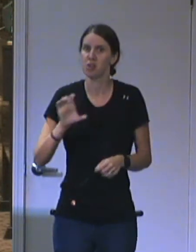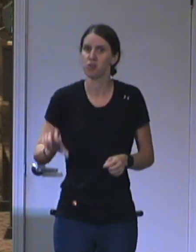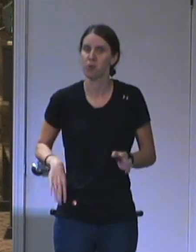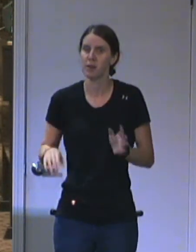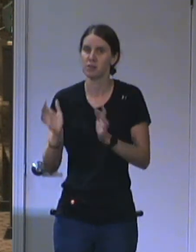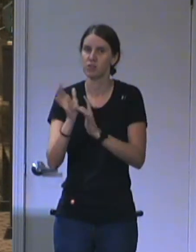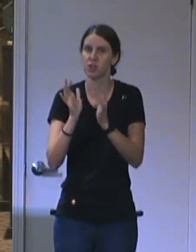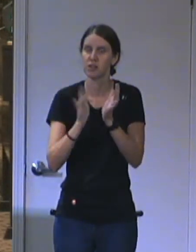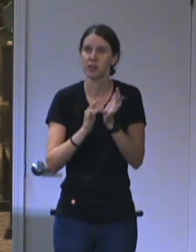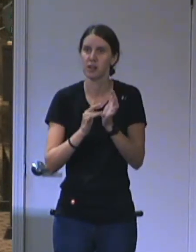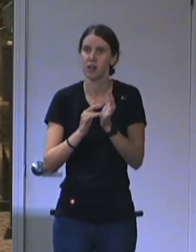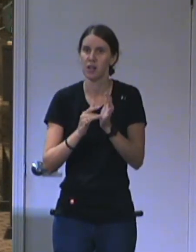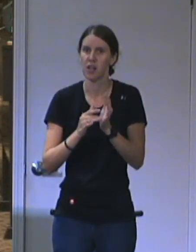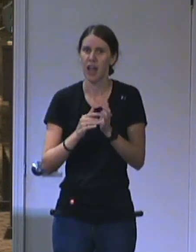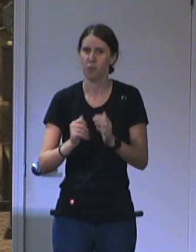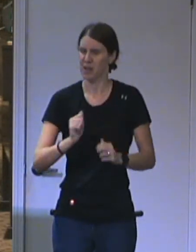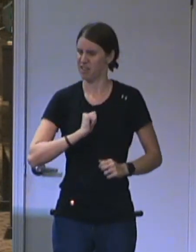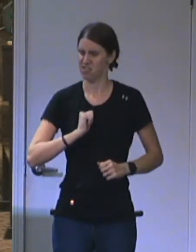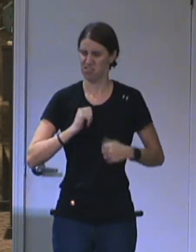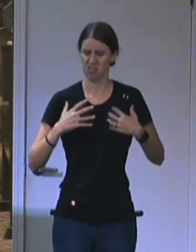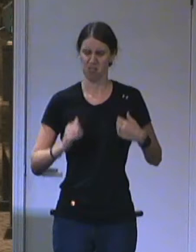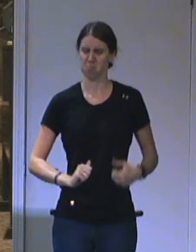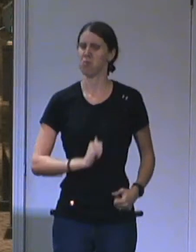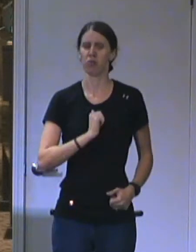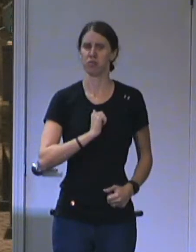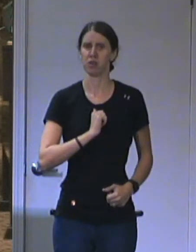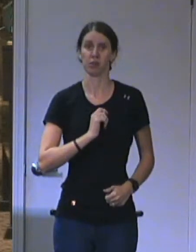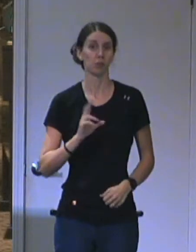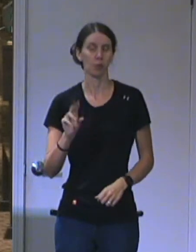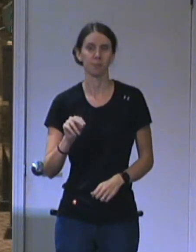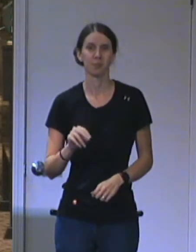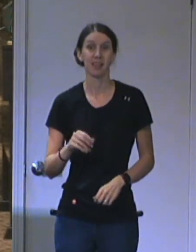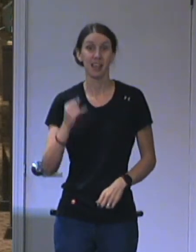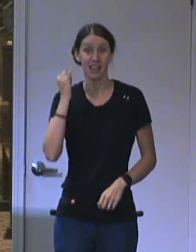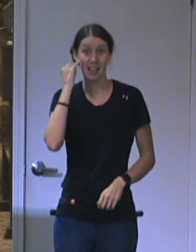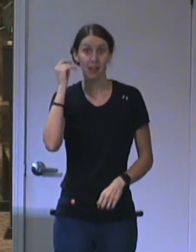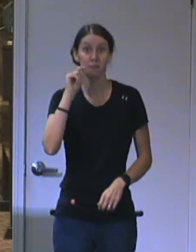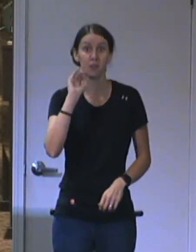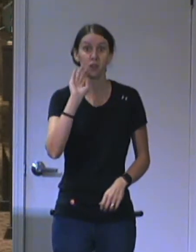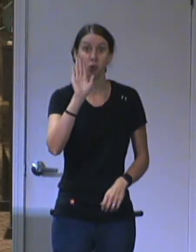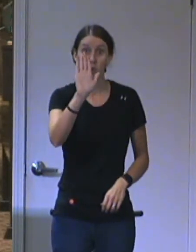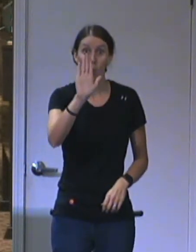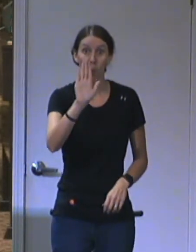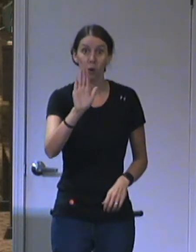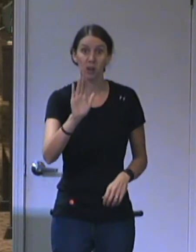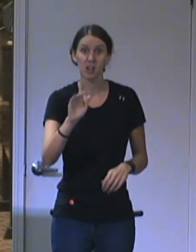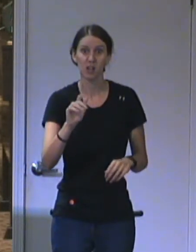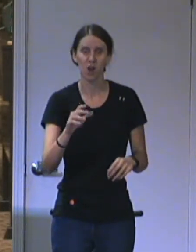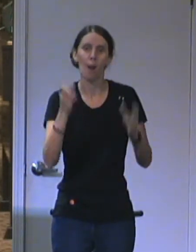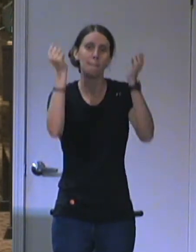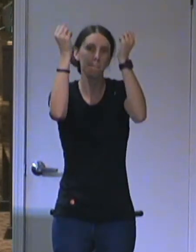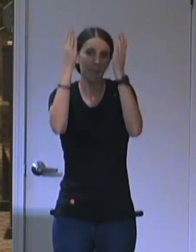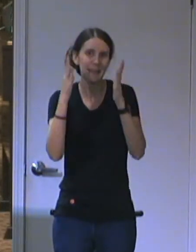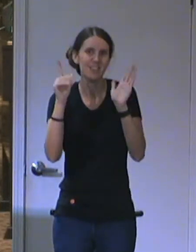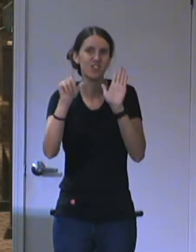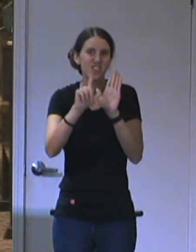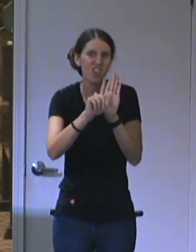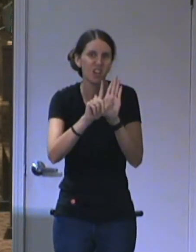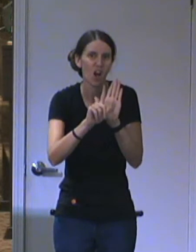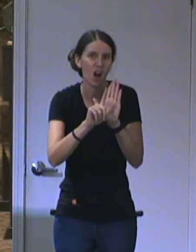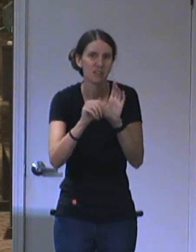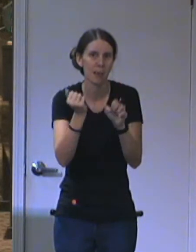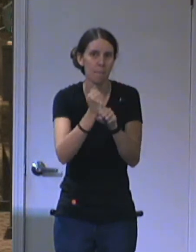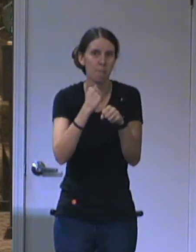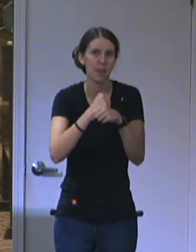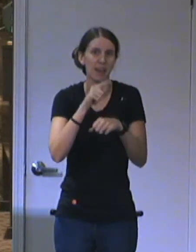no confidence in the flesh. When you think your obedience to the law is going to make you better